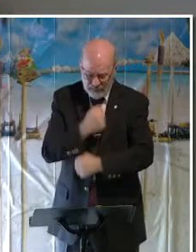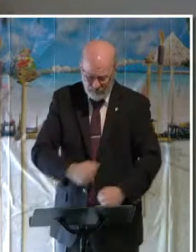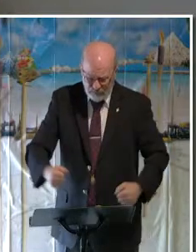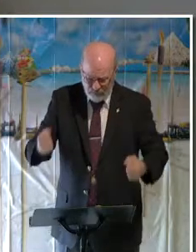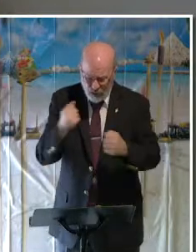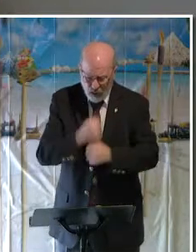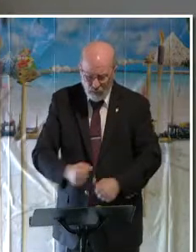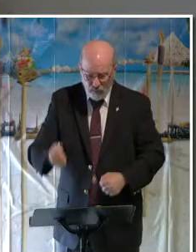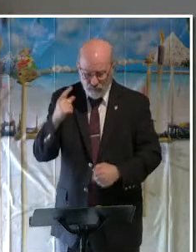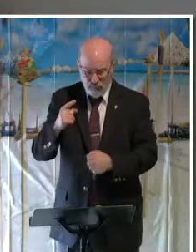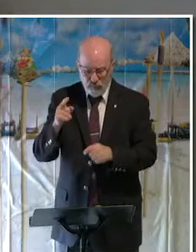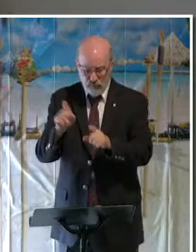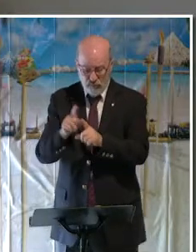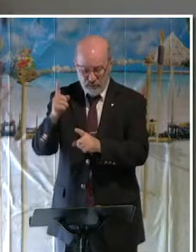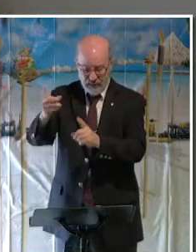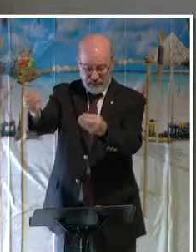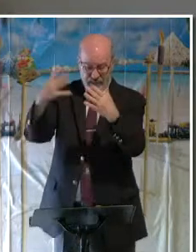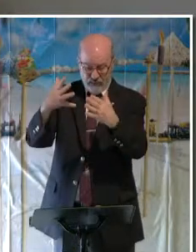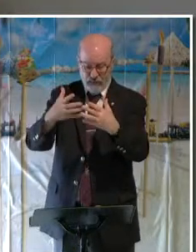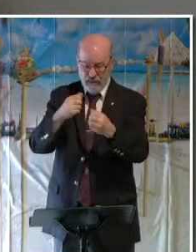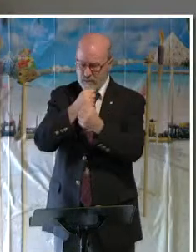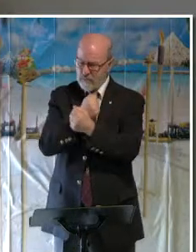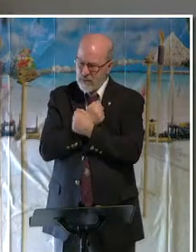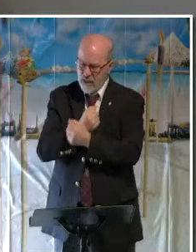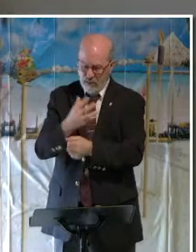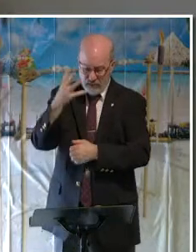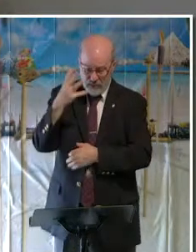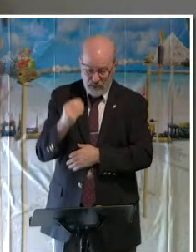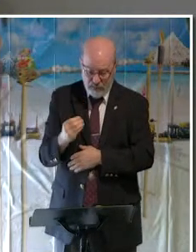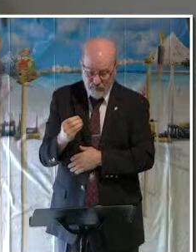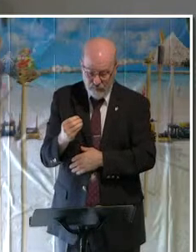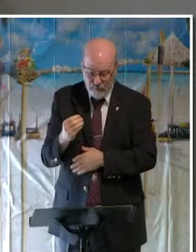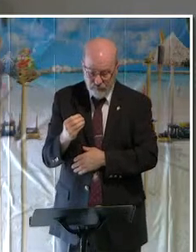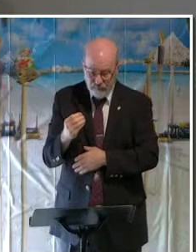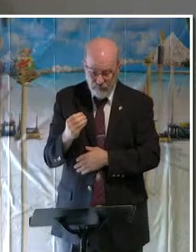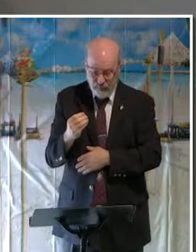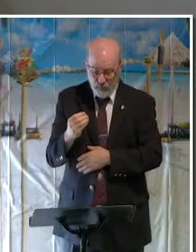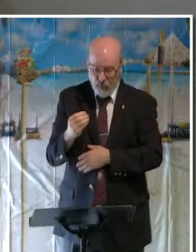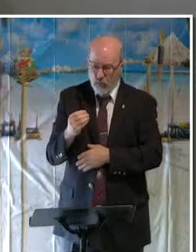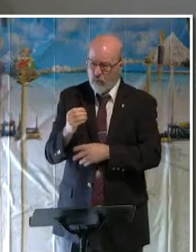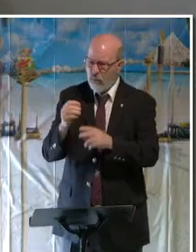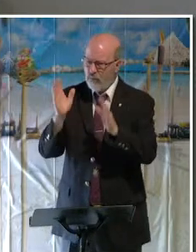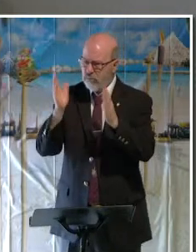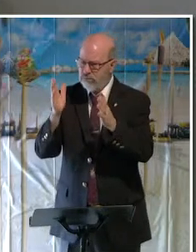sorrows, for so he giveth his beloved sleep. Lo,